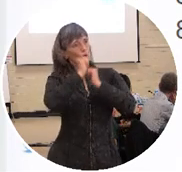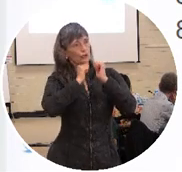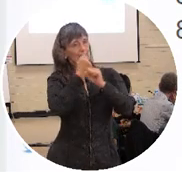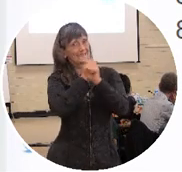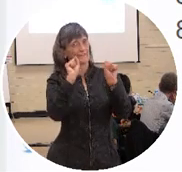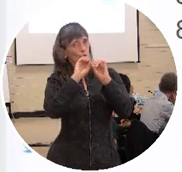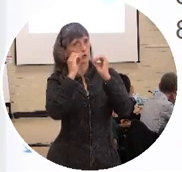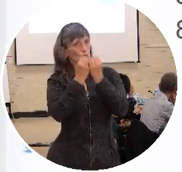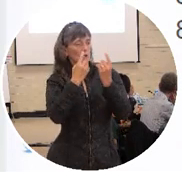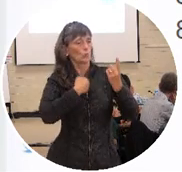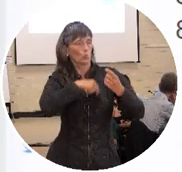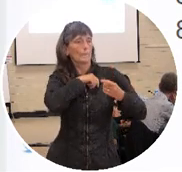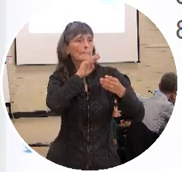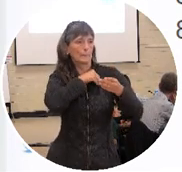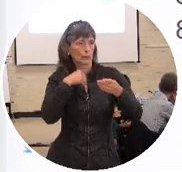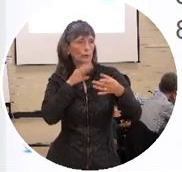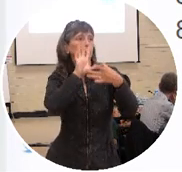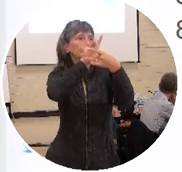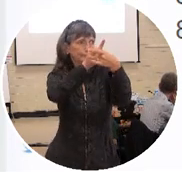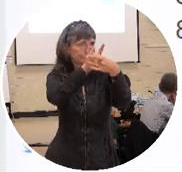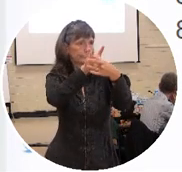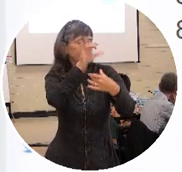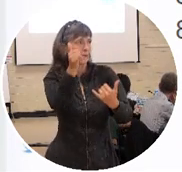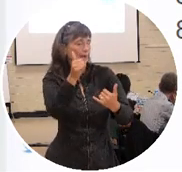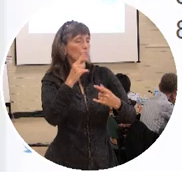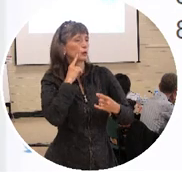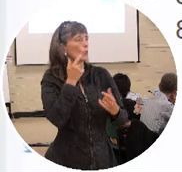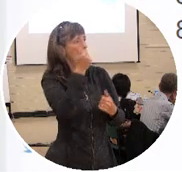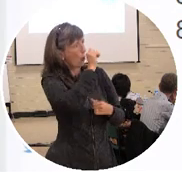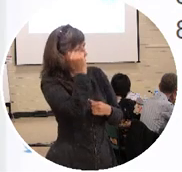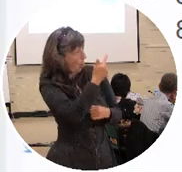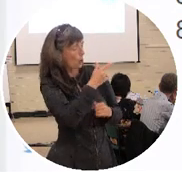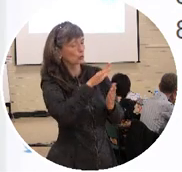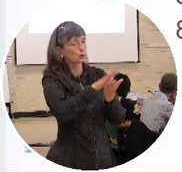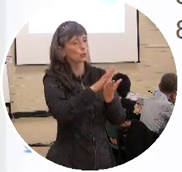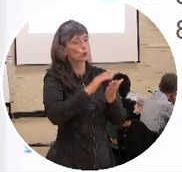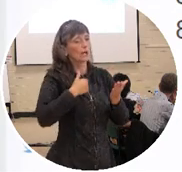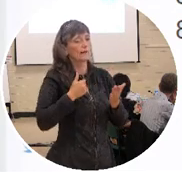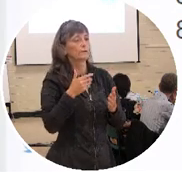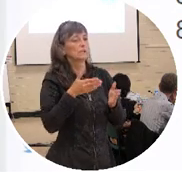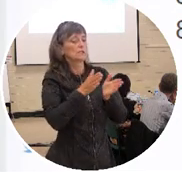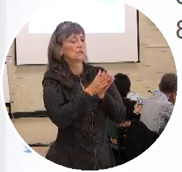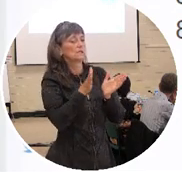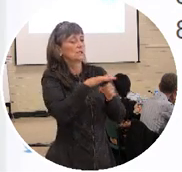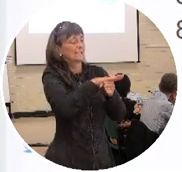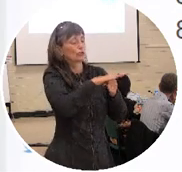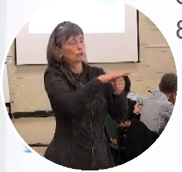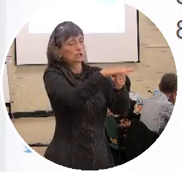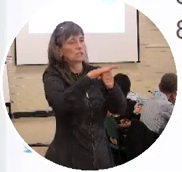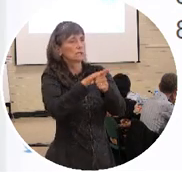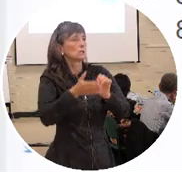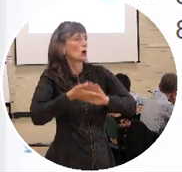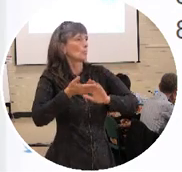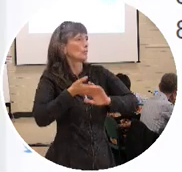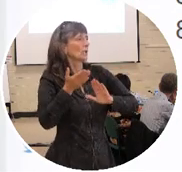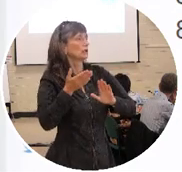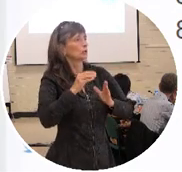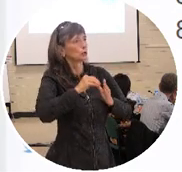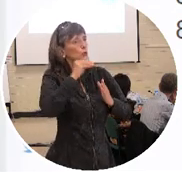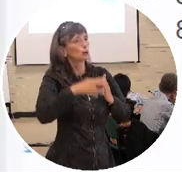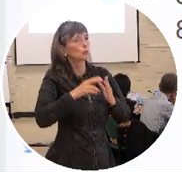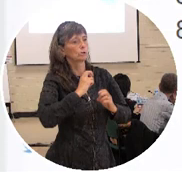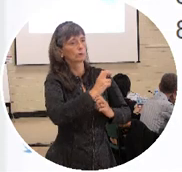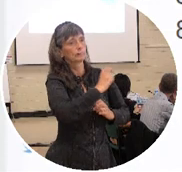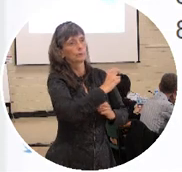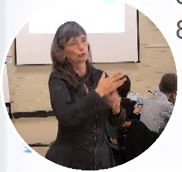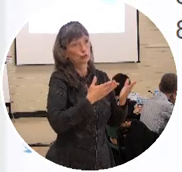certificate of recognition. We've had all of our schools receive district-operated, the Student Transportation Service